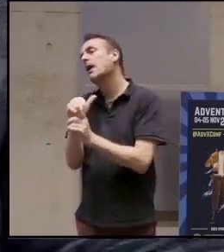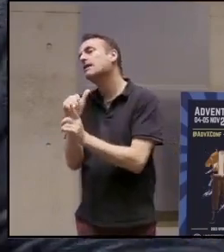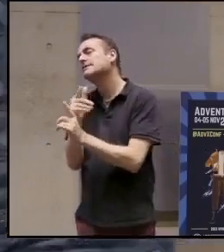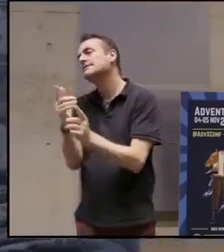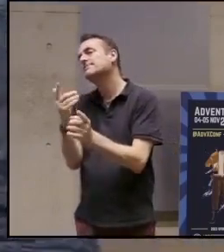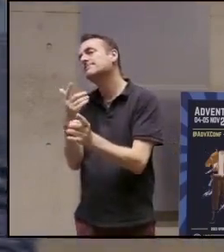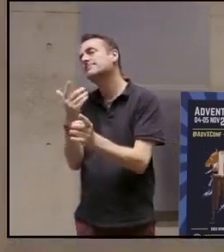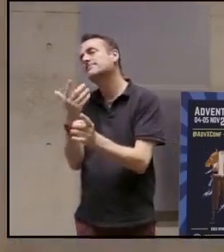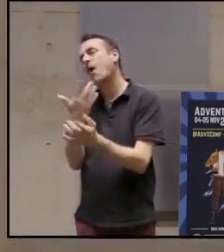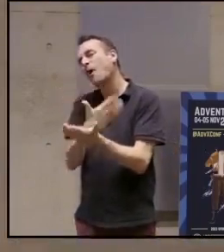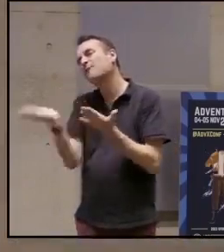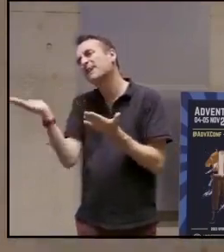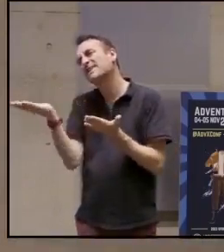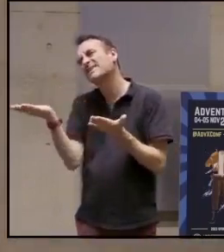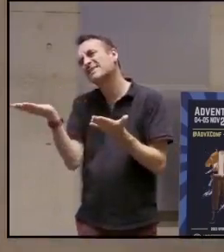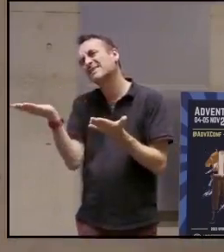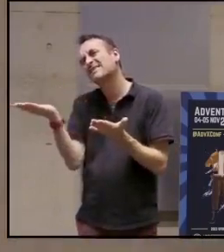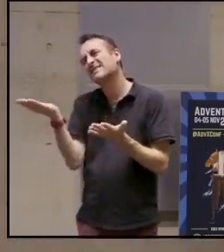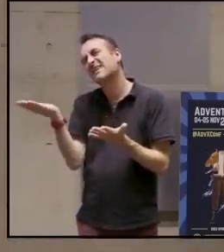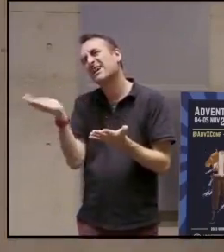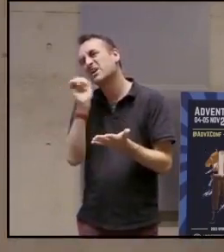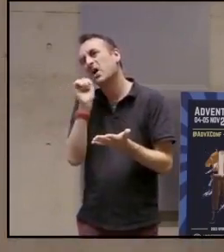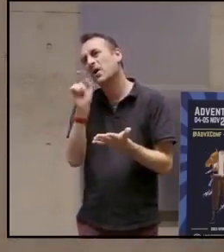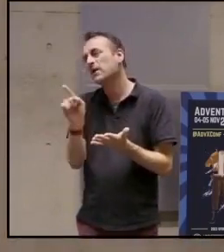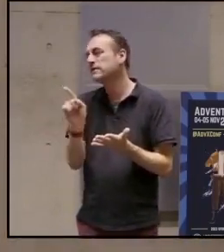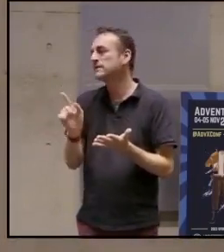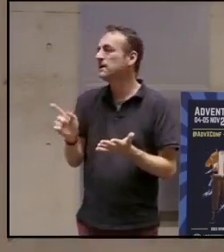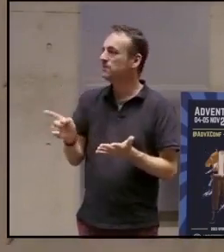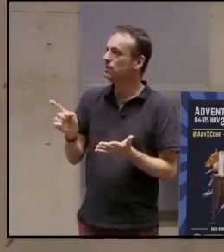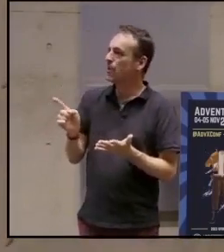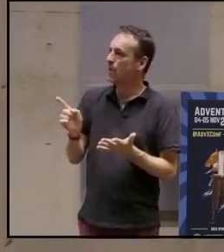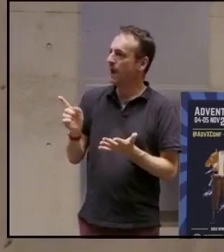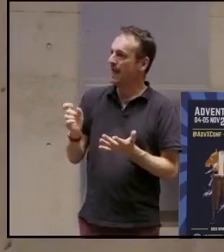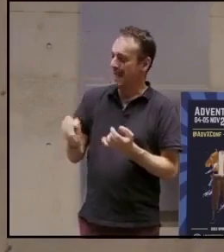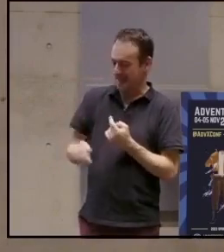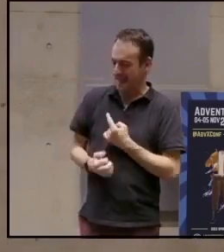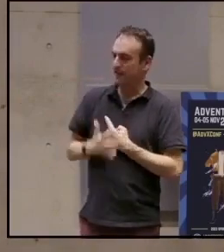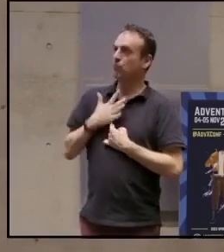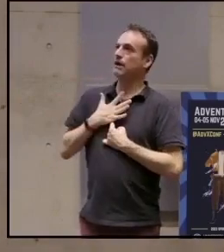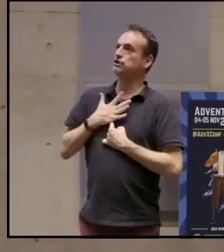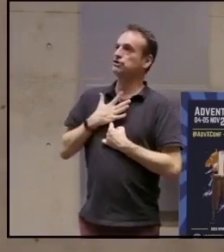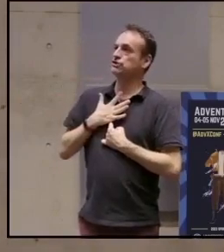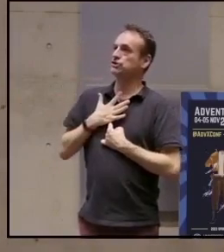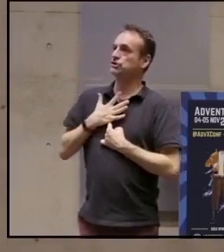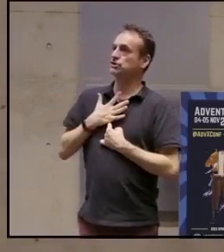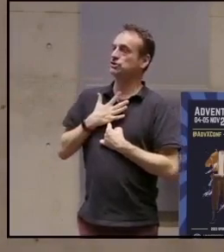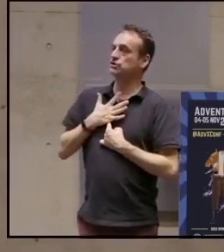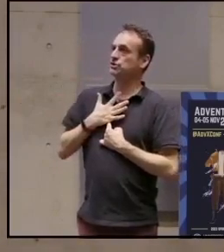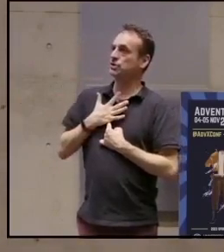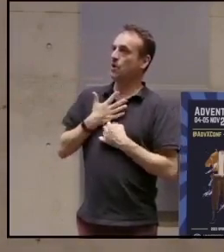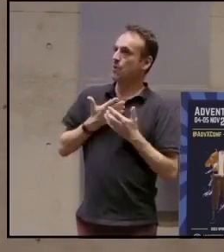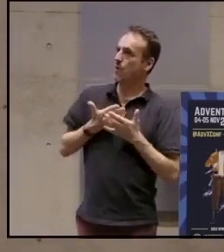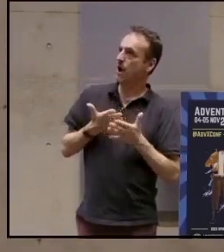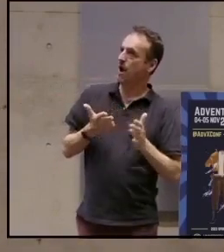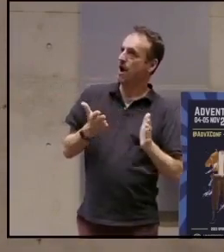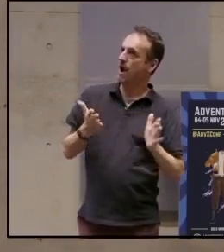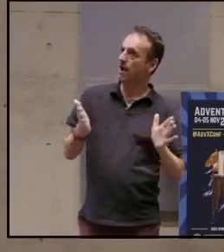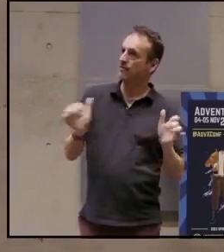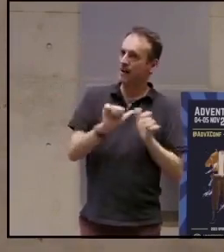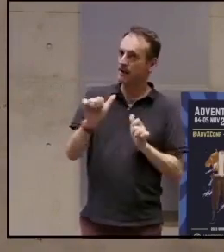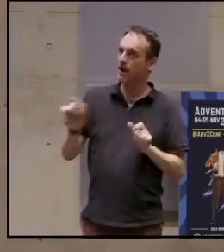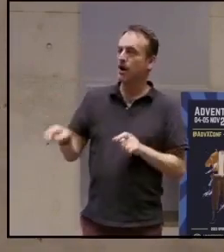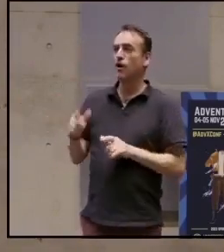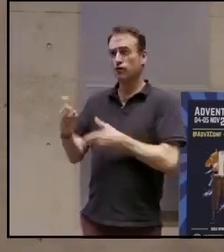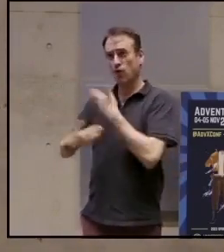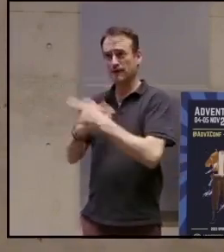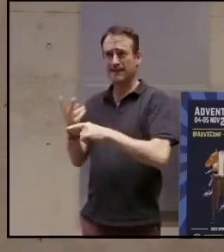this, but I'm also saying broaden your inspiration. So we are not telling the same stories time and time again. They are great,